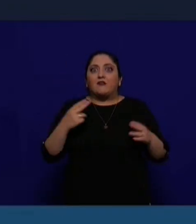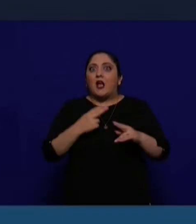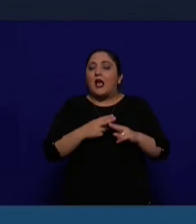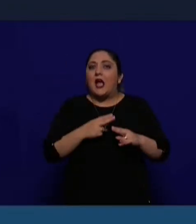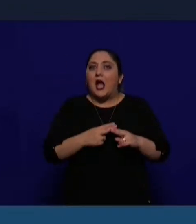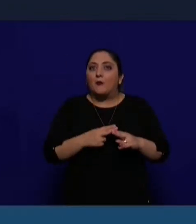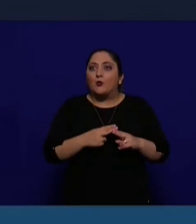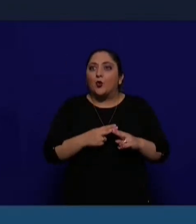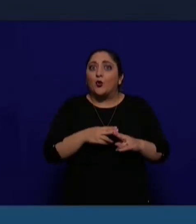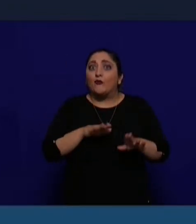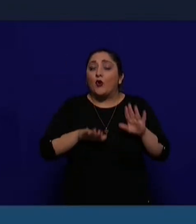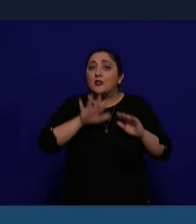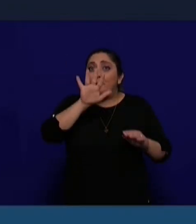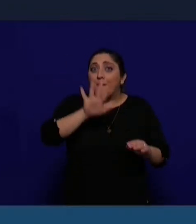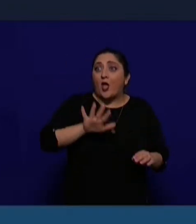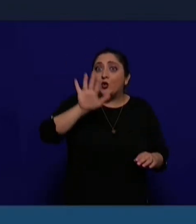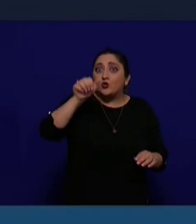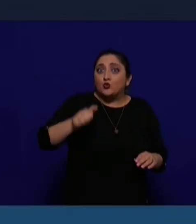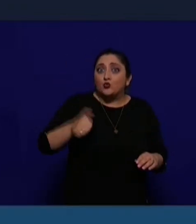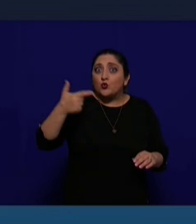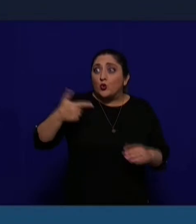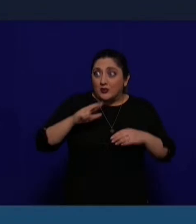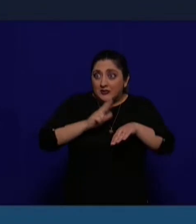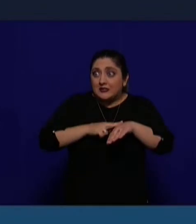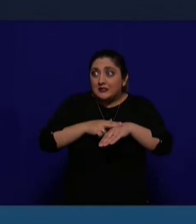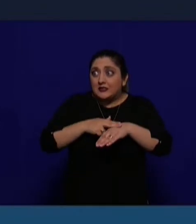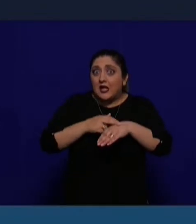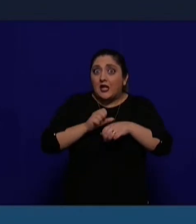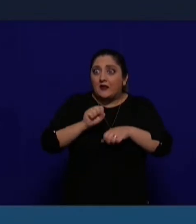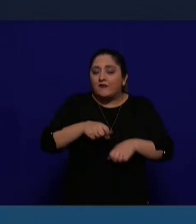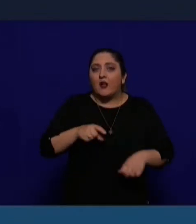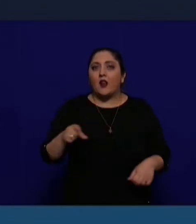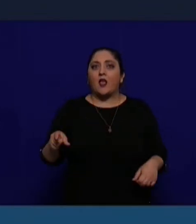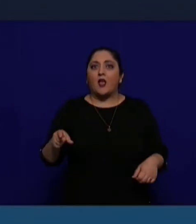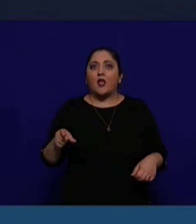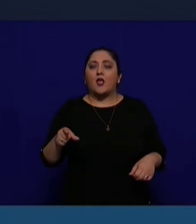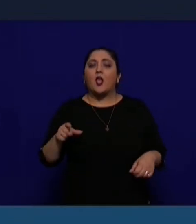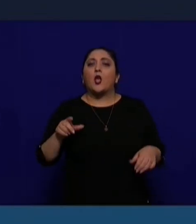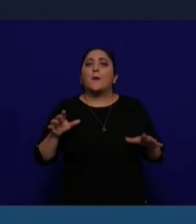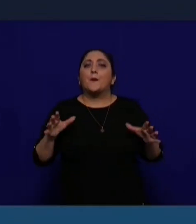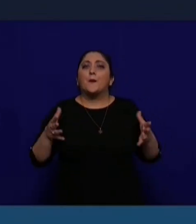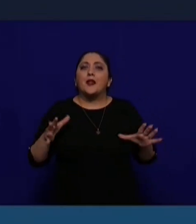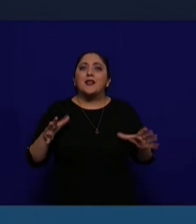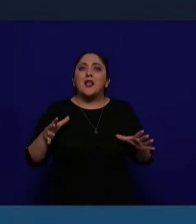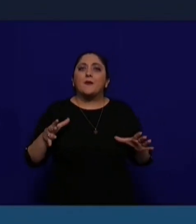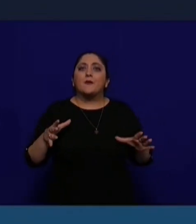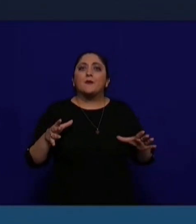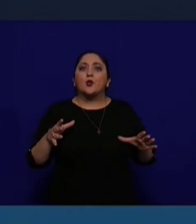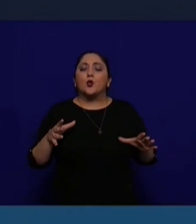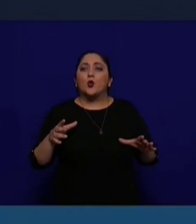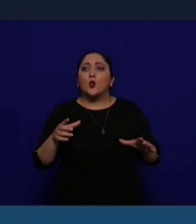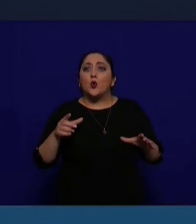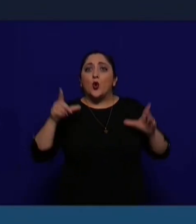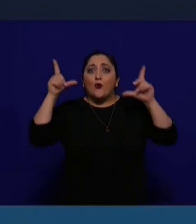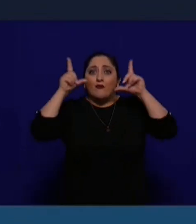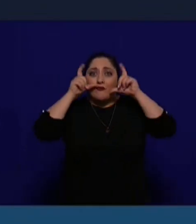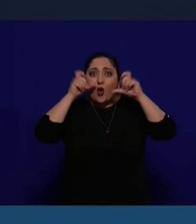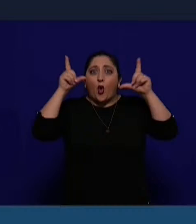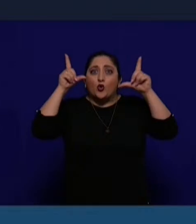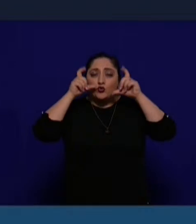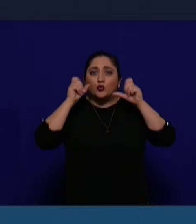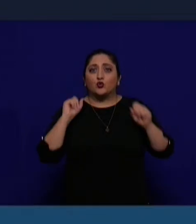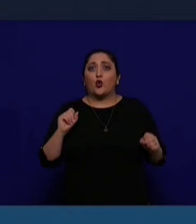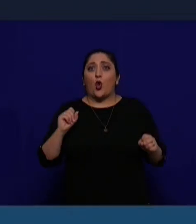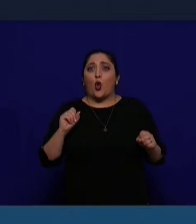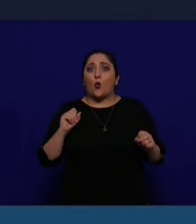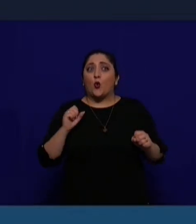you clarify in terms of photographers who are currently taking pre-wedding shoots and who will be taking wedding shoots